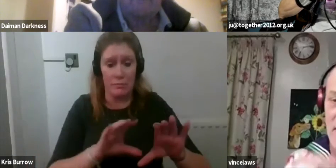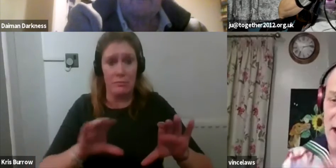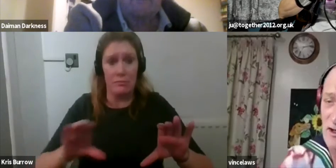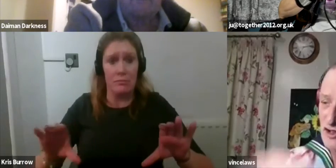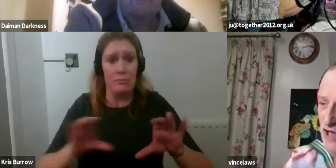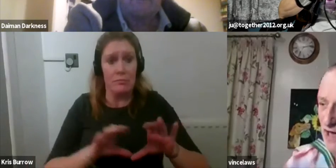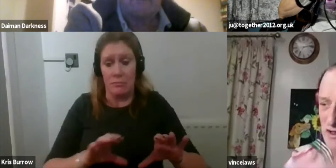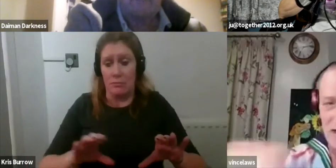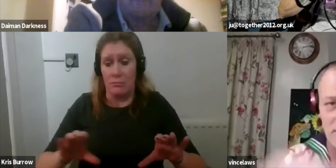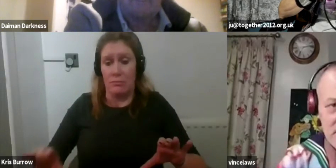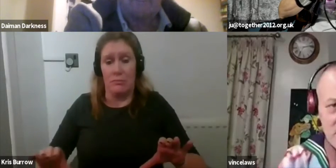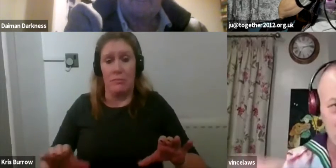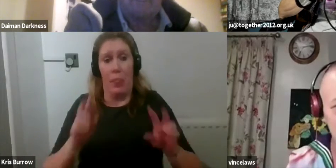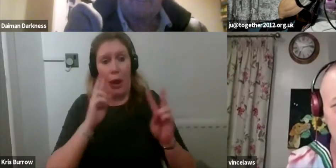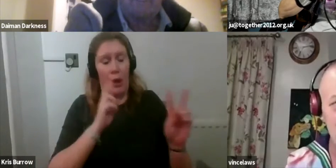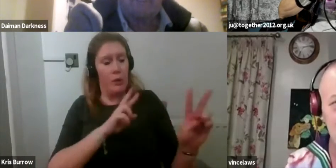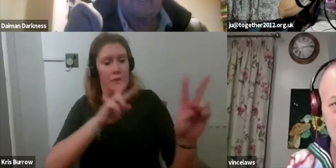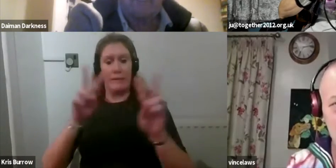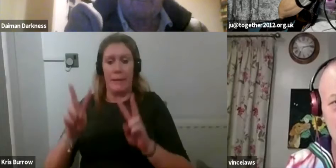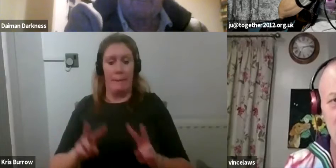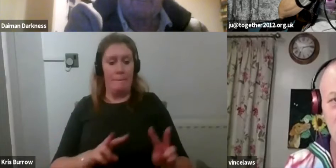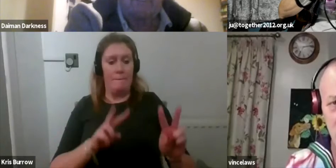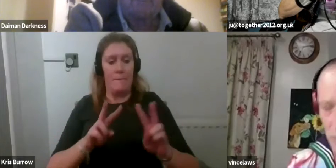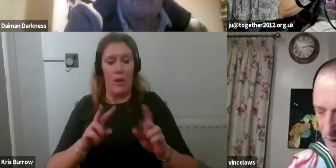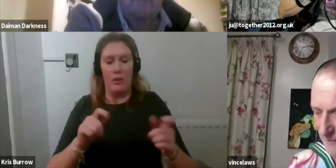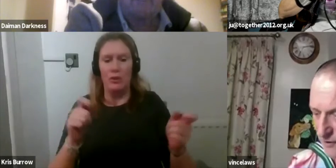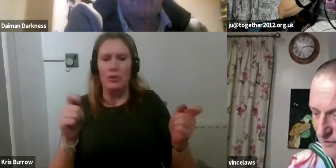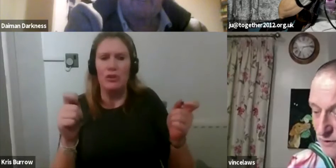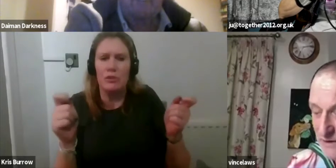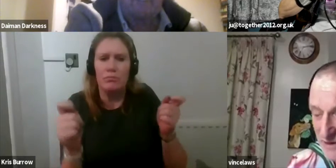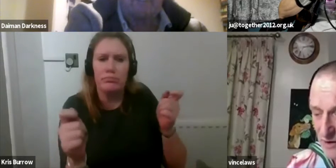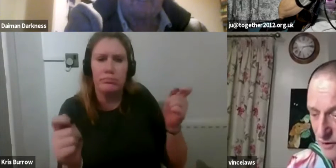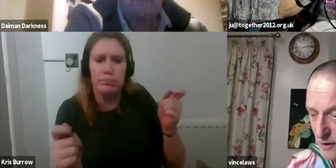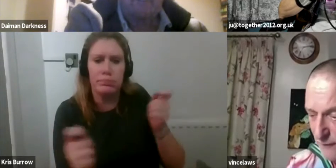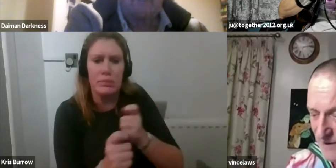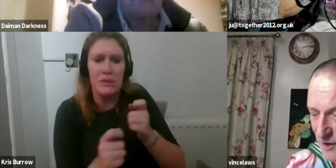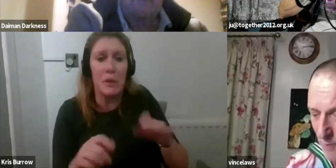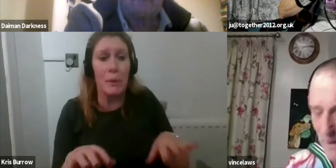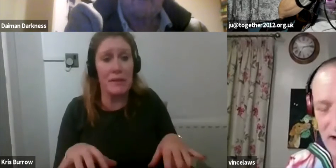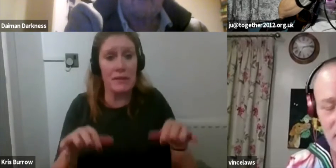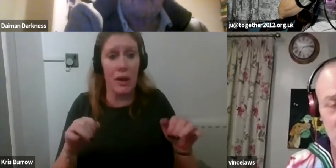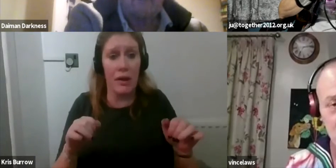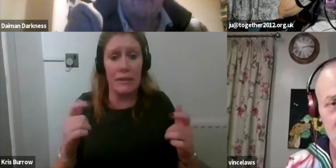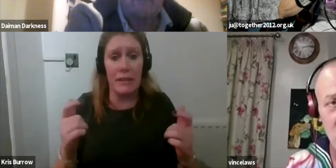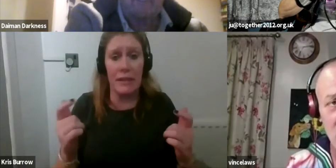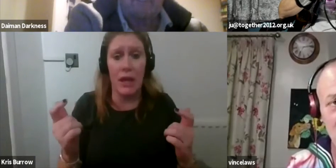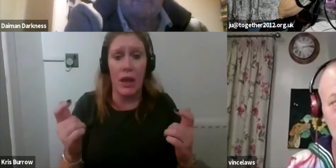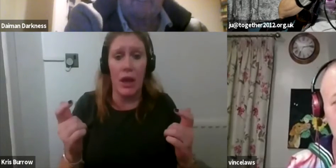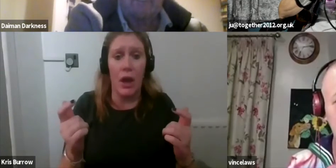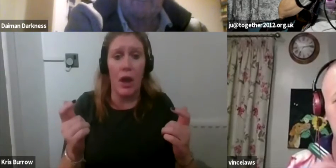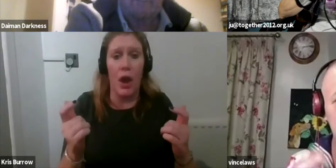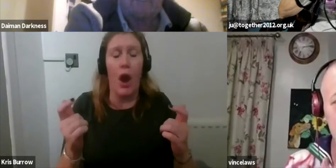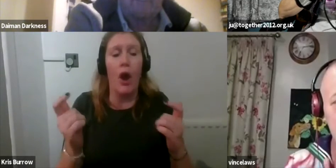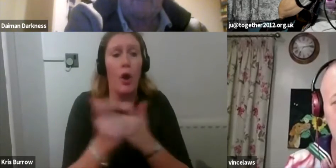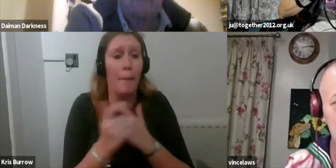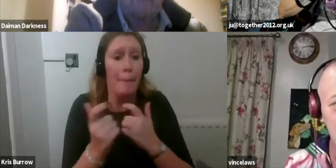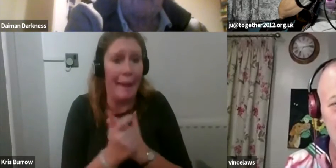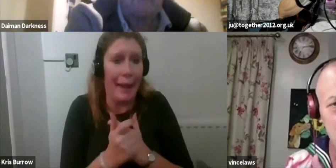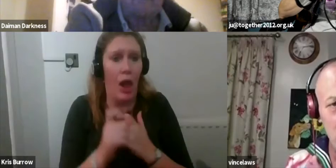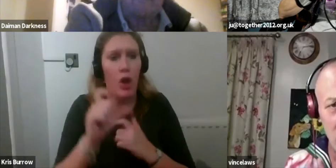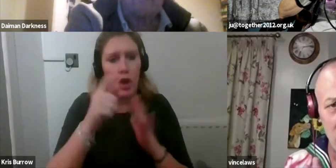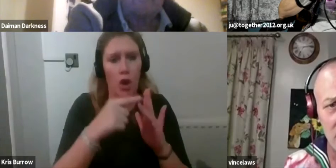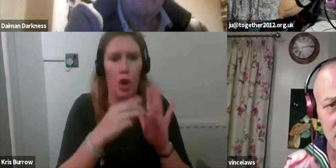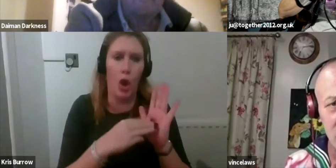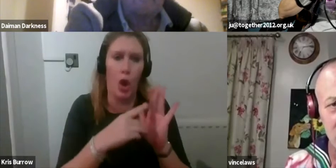And then I could change little bits on this page, that page, and what have you. So it started off as a comic, and I got a free read through